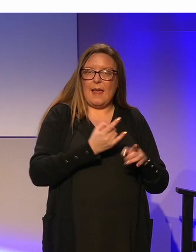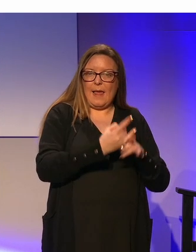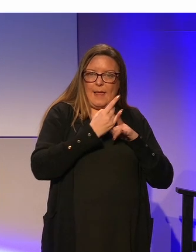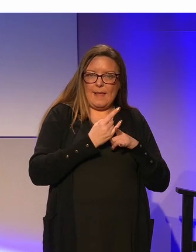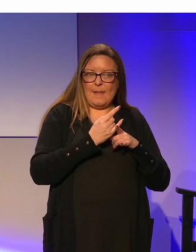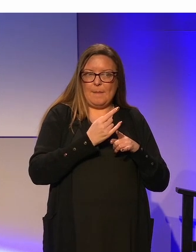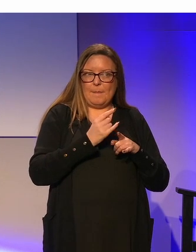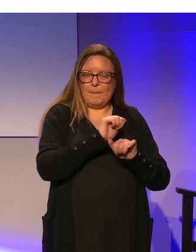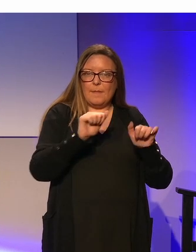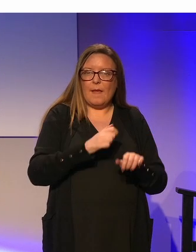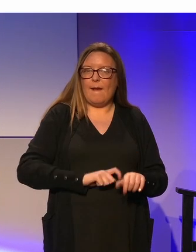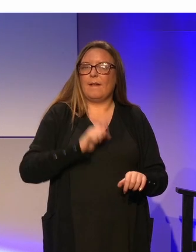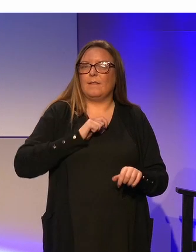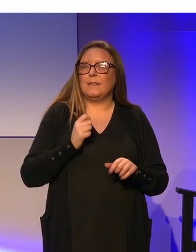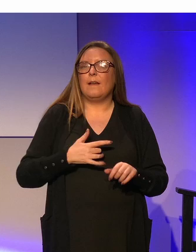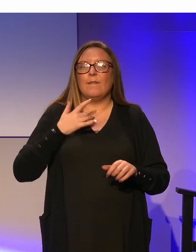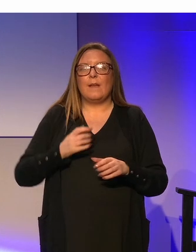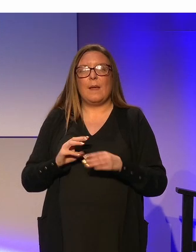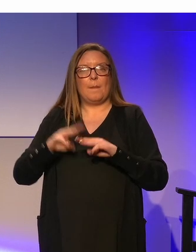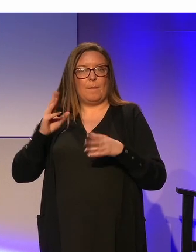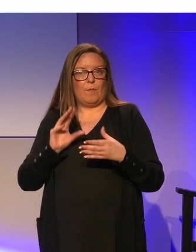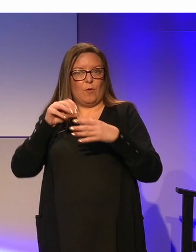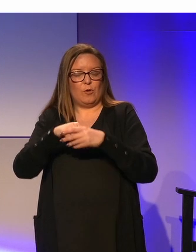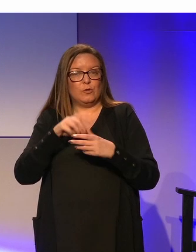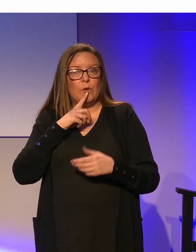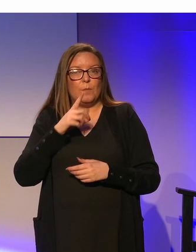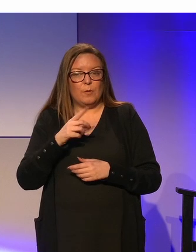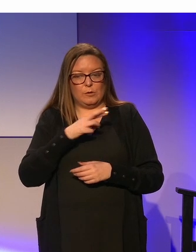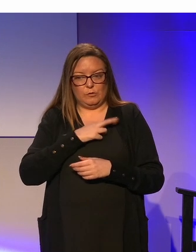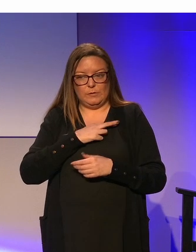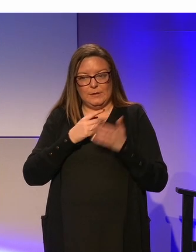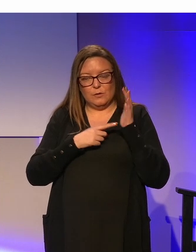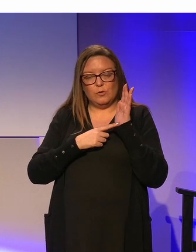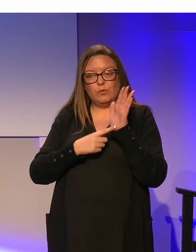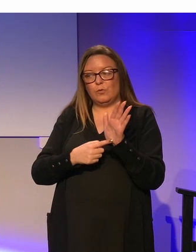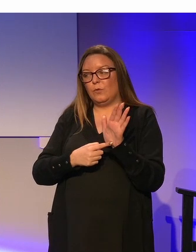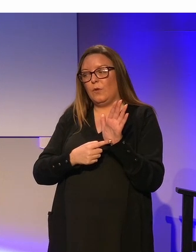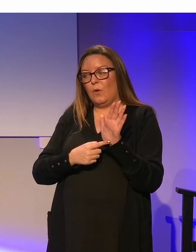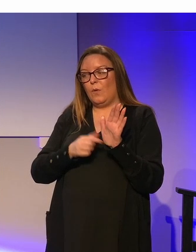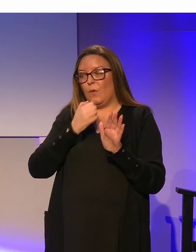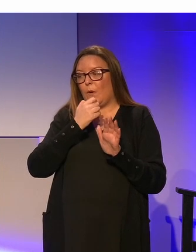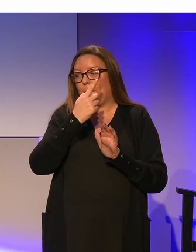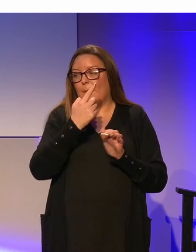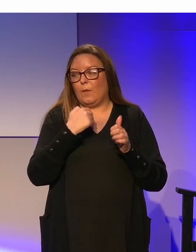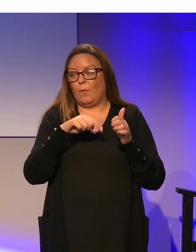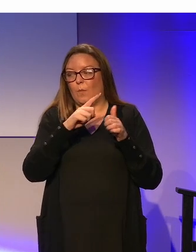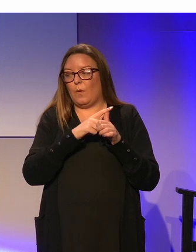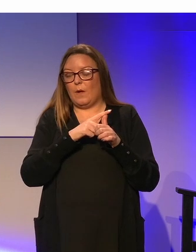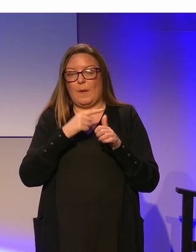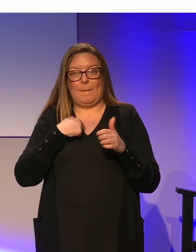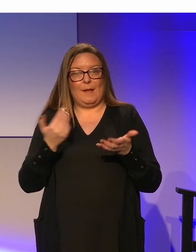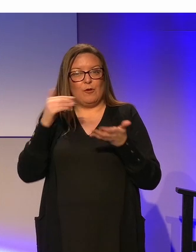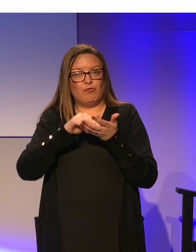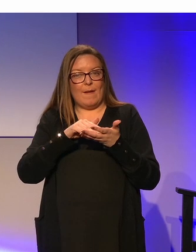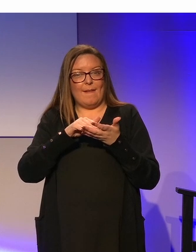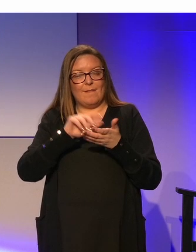more included. So just to take you on a quick tour around the map, over here, number 1 is me arriving to